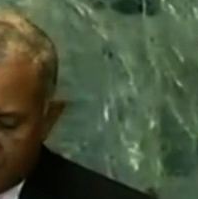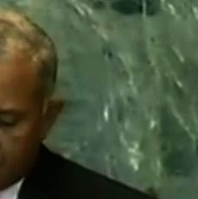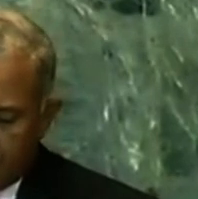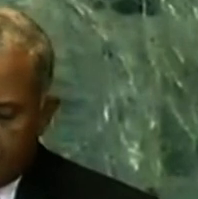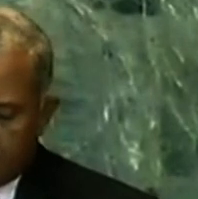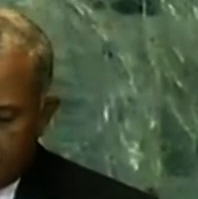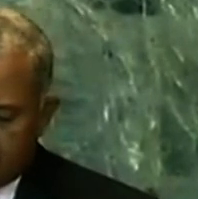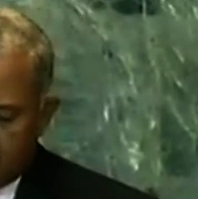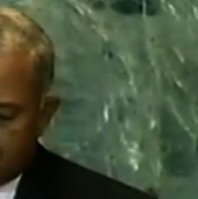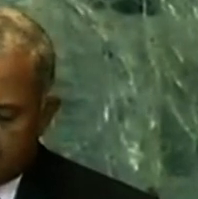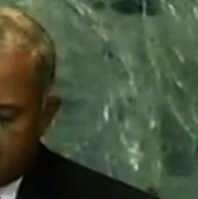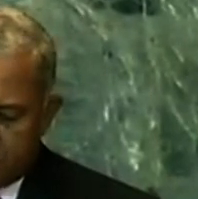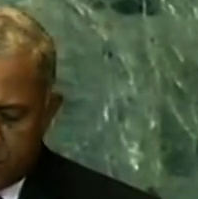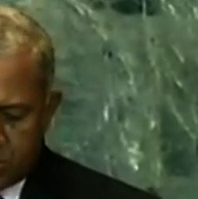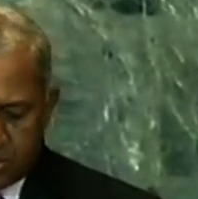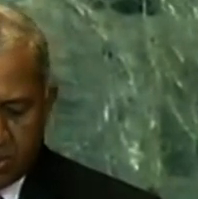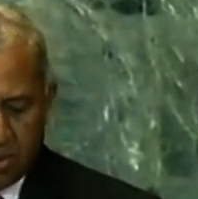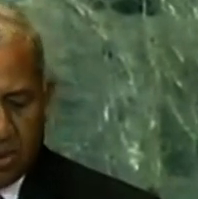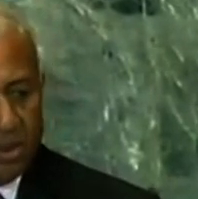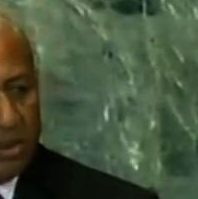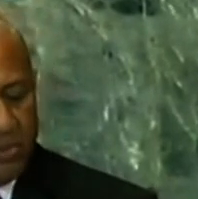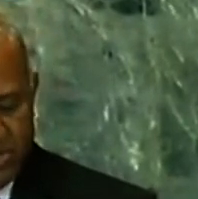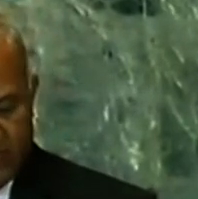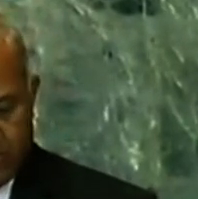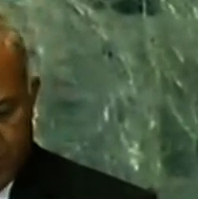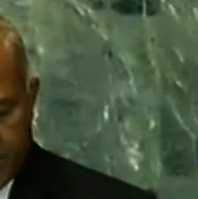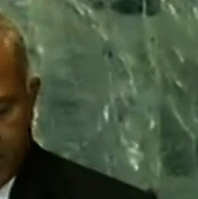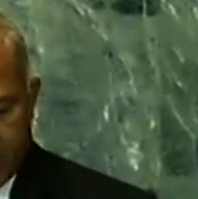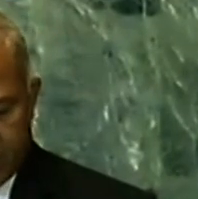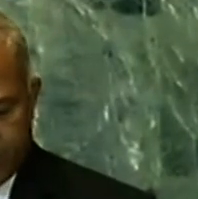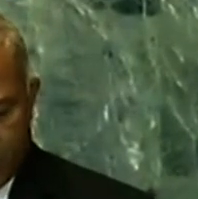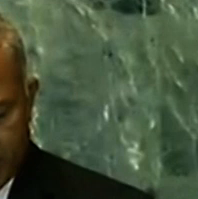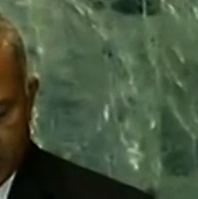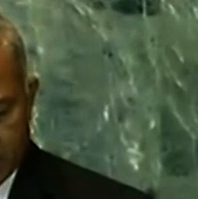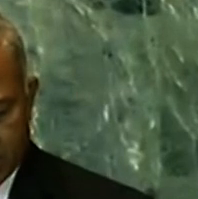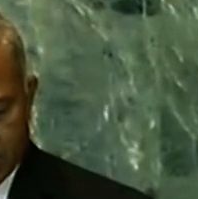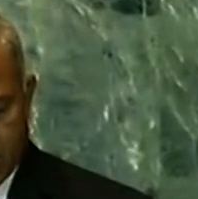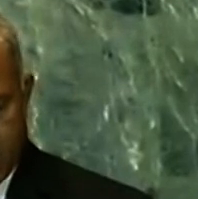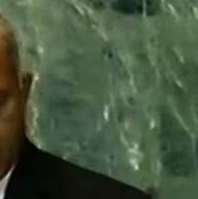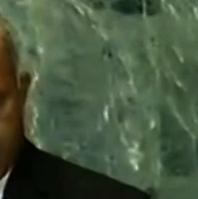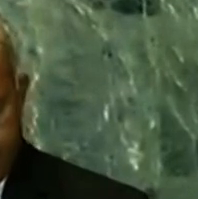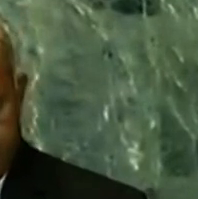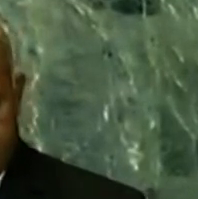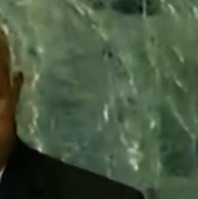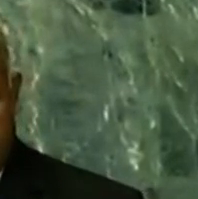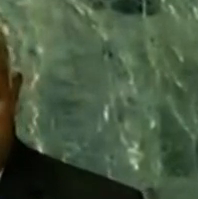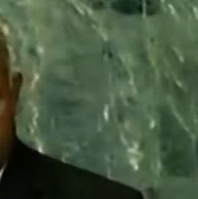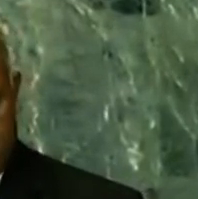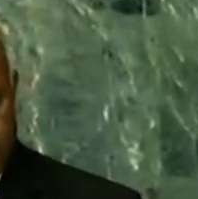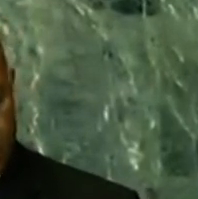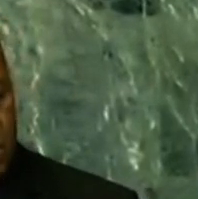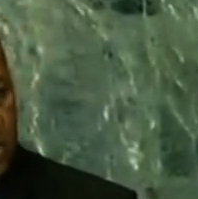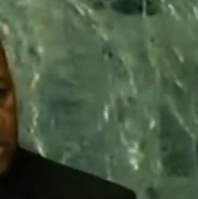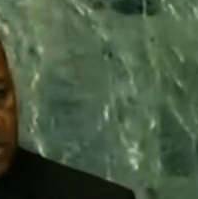past and entrenched in past constitutions, which have impeded our nation's progress. This is a